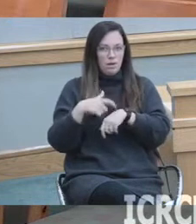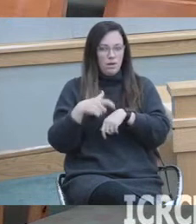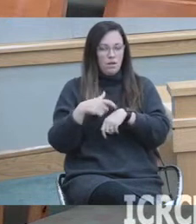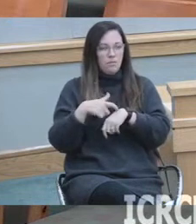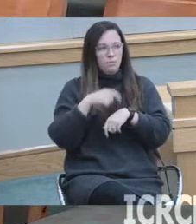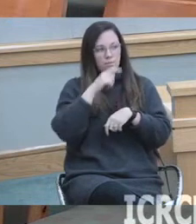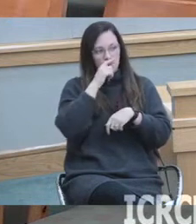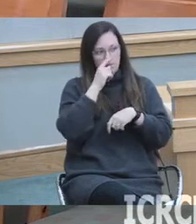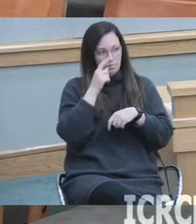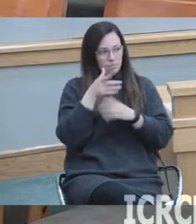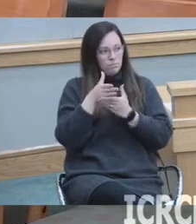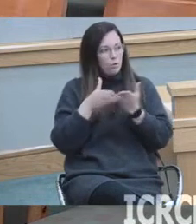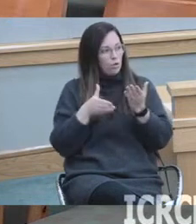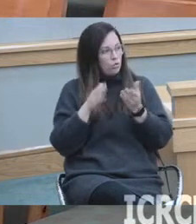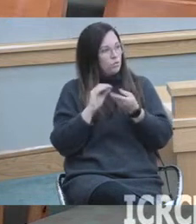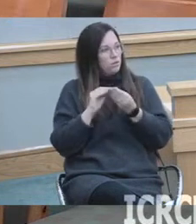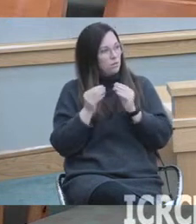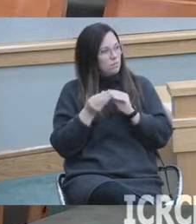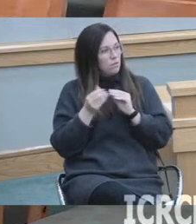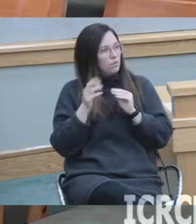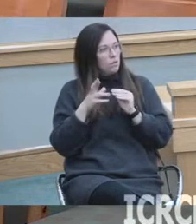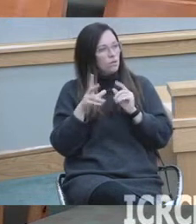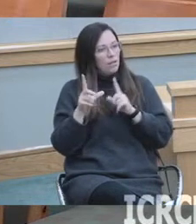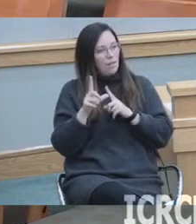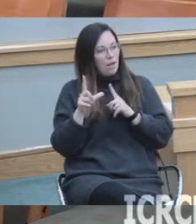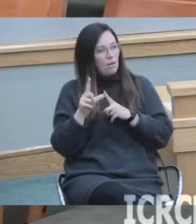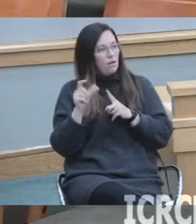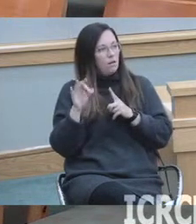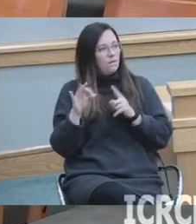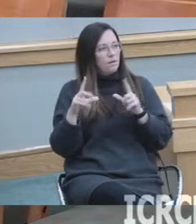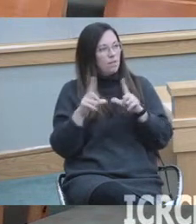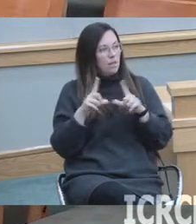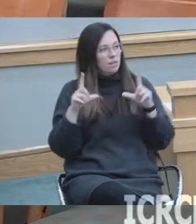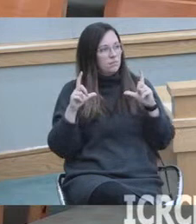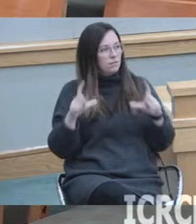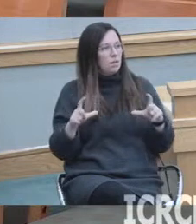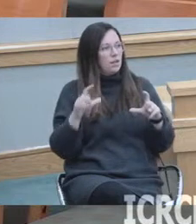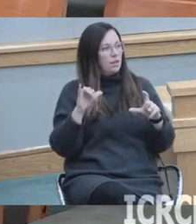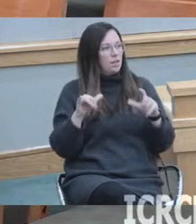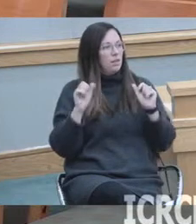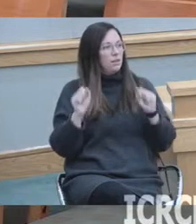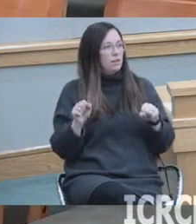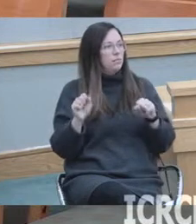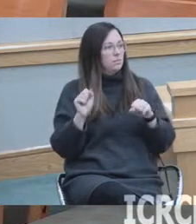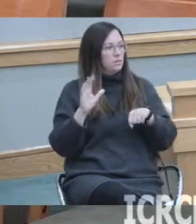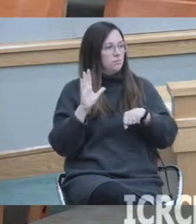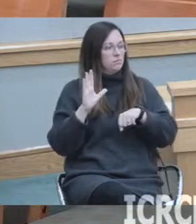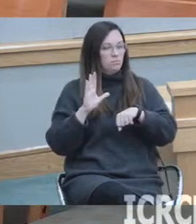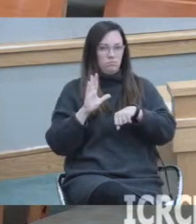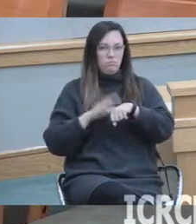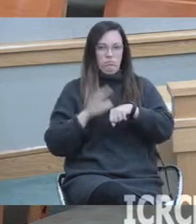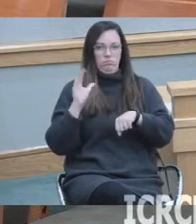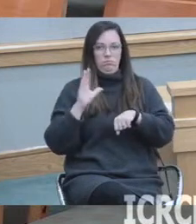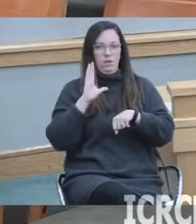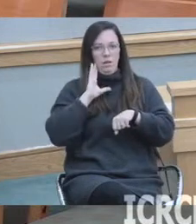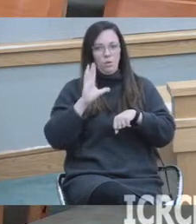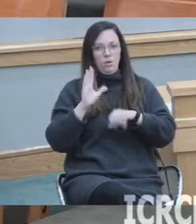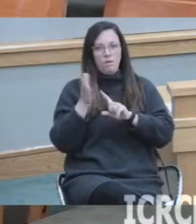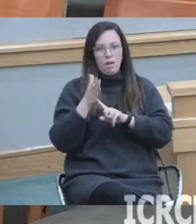have a partial number or letter of a license plate, those can be entered in and it will flag those throughout the